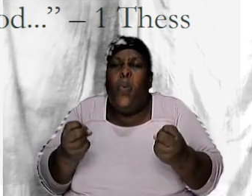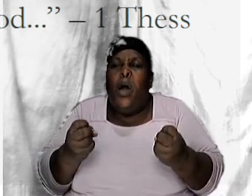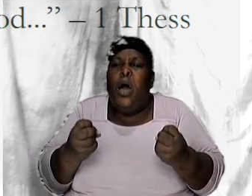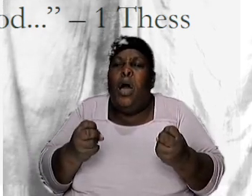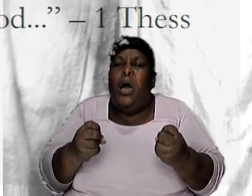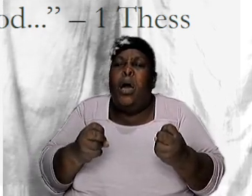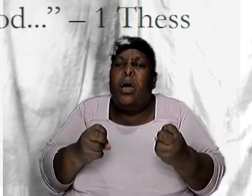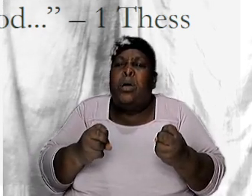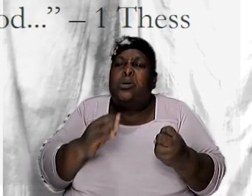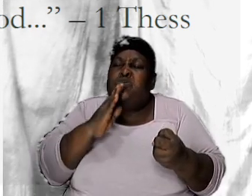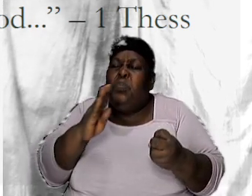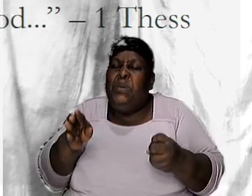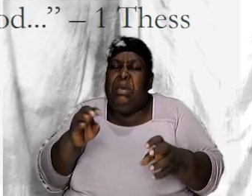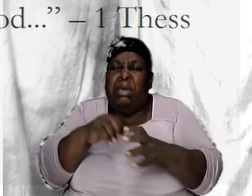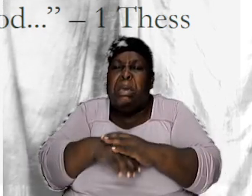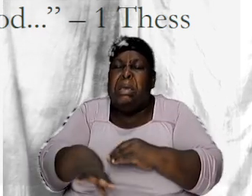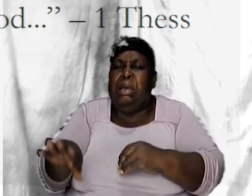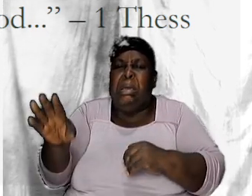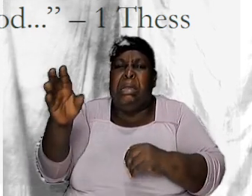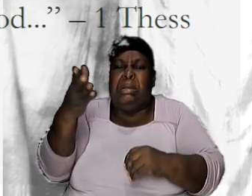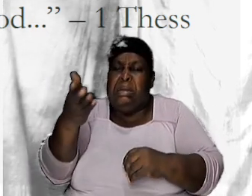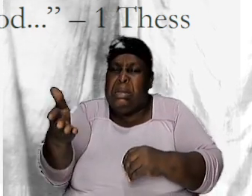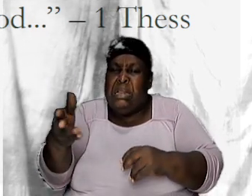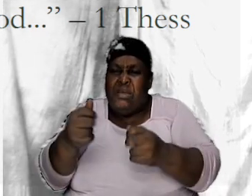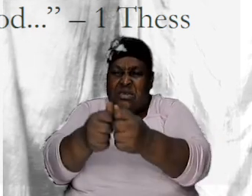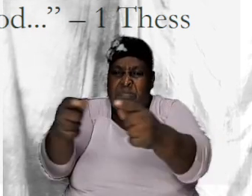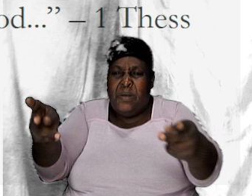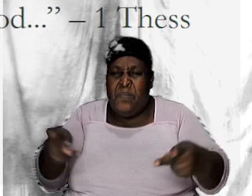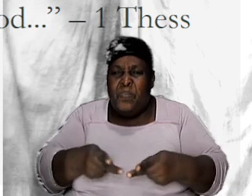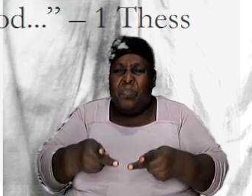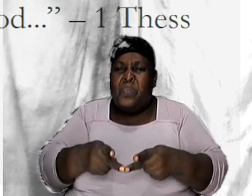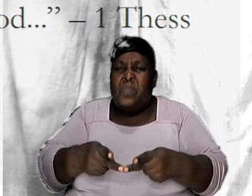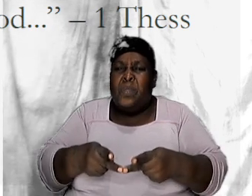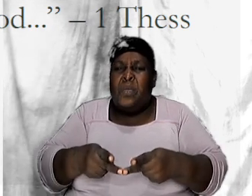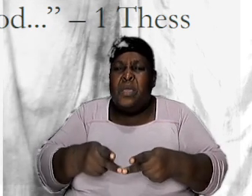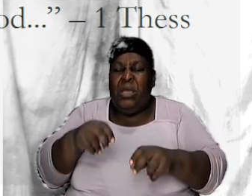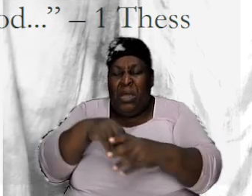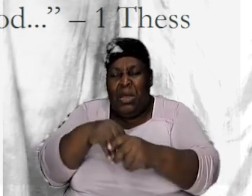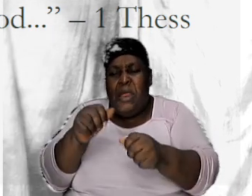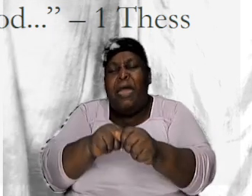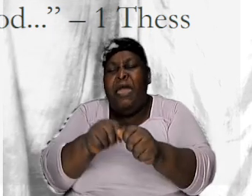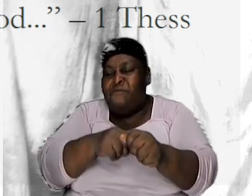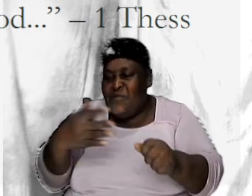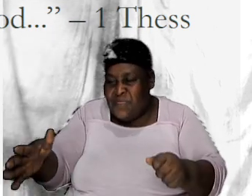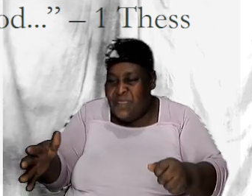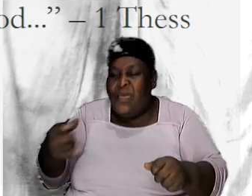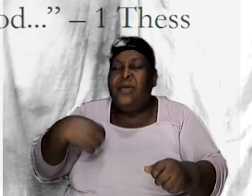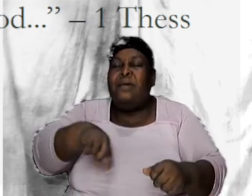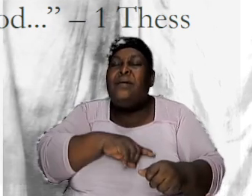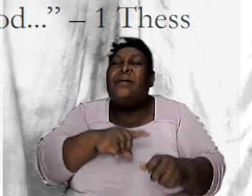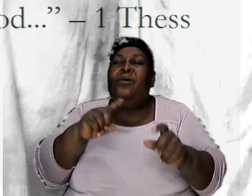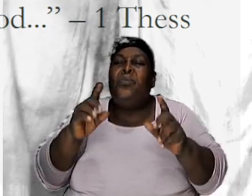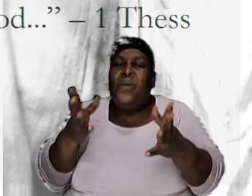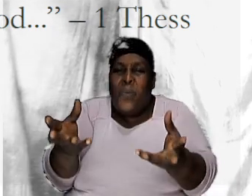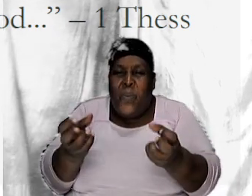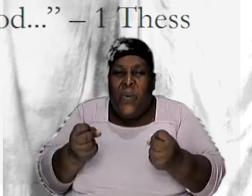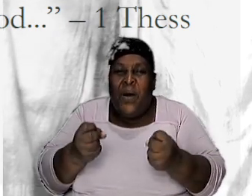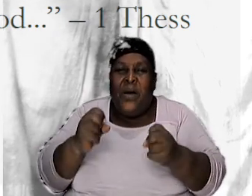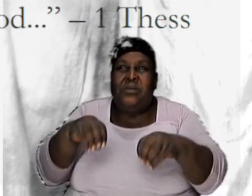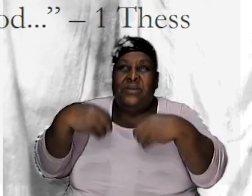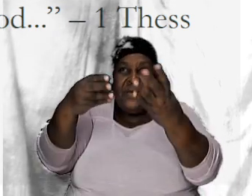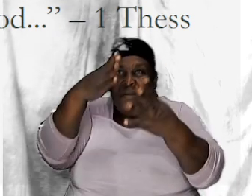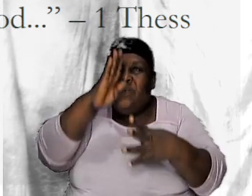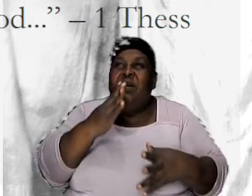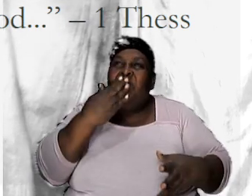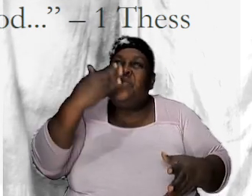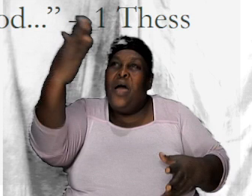of the nine. Amen. We have to, for everything, we need to give God thanks. The fact that we are alive and well, we need to give God